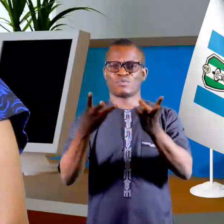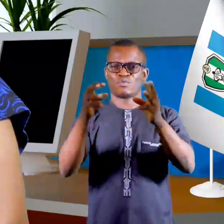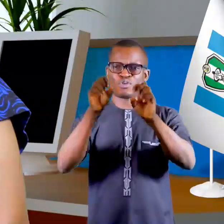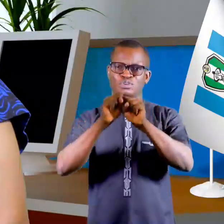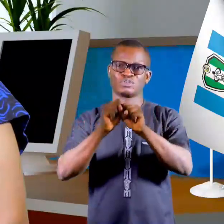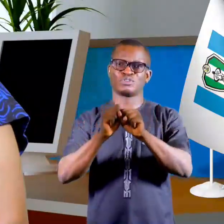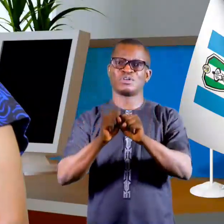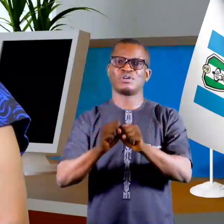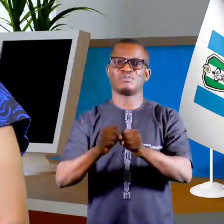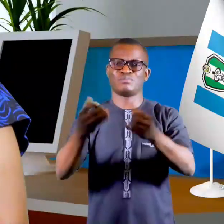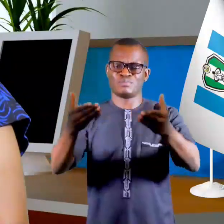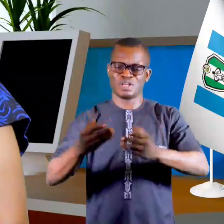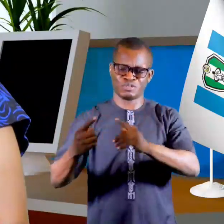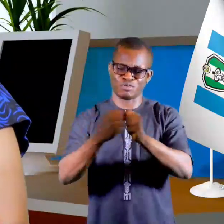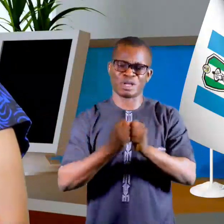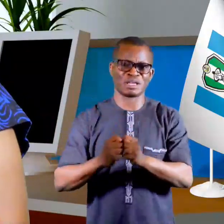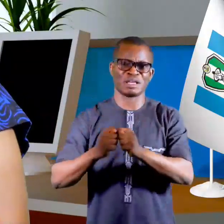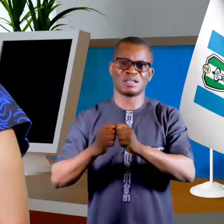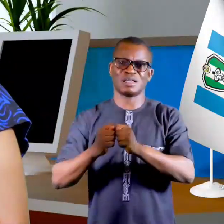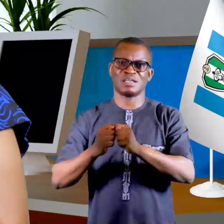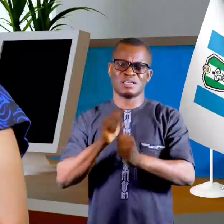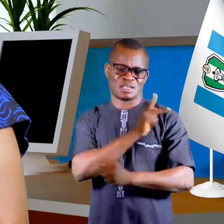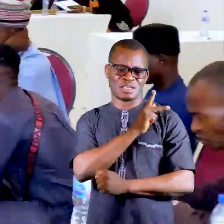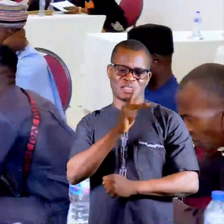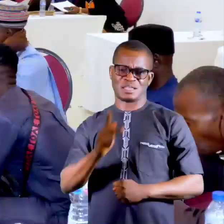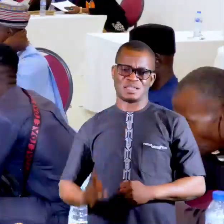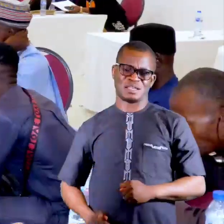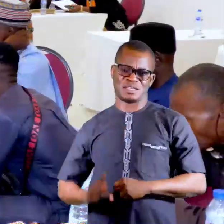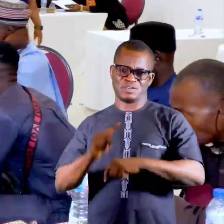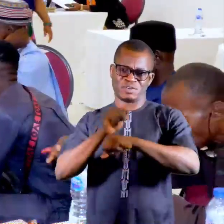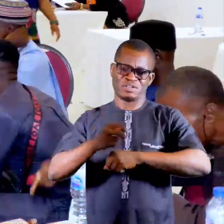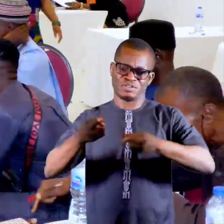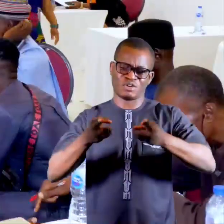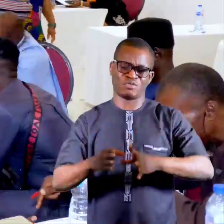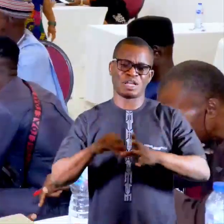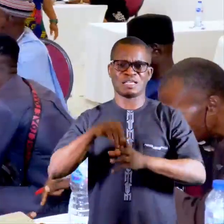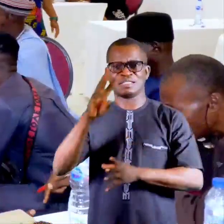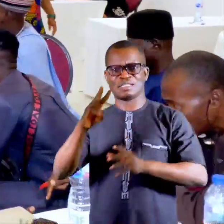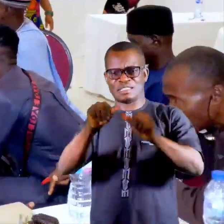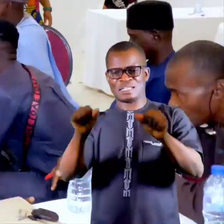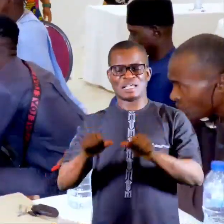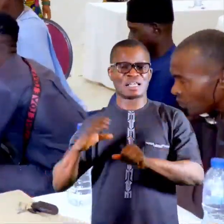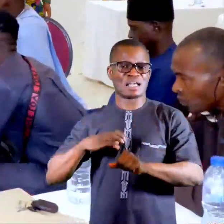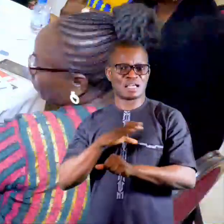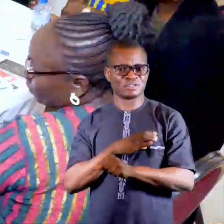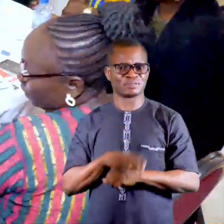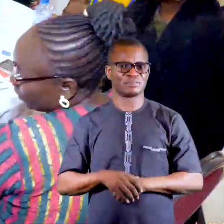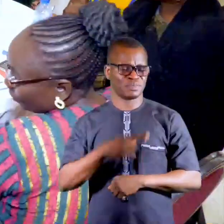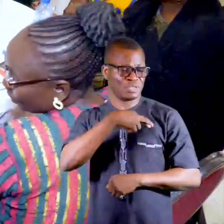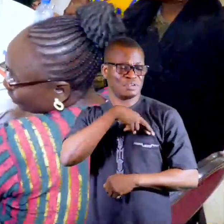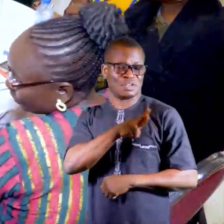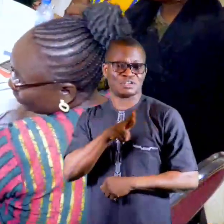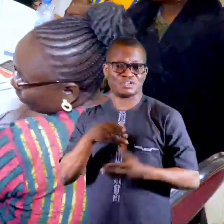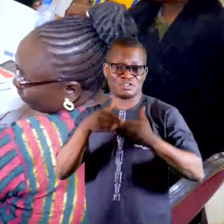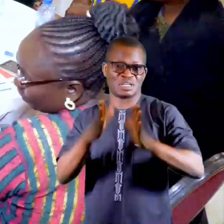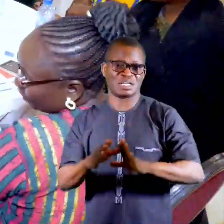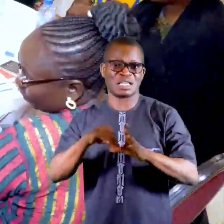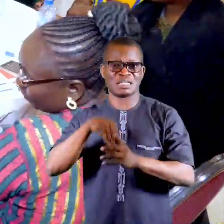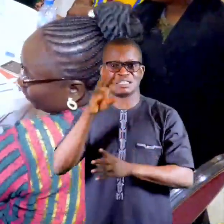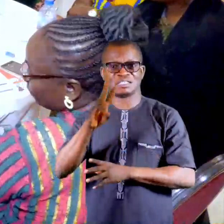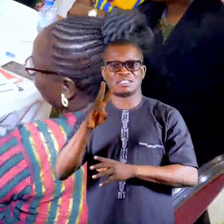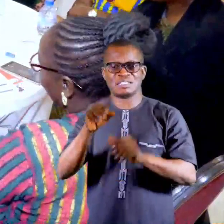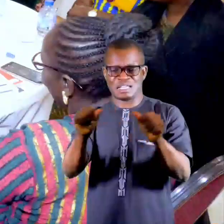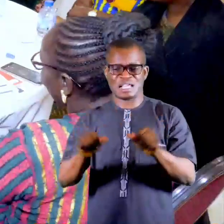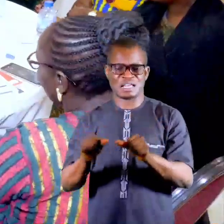together traditional rulers from the 6 area councils, religious leaders from the 6 area councils, teachers and counselors